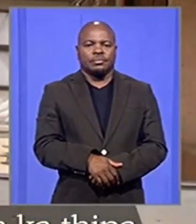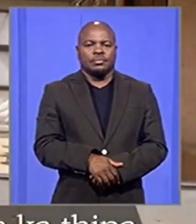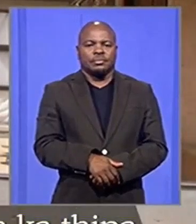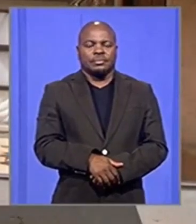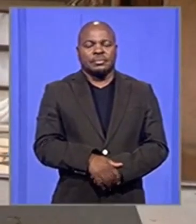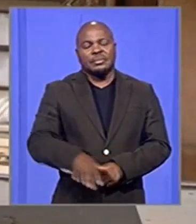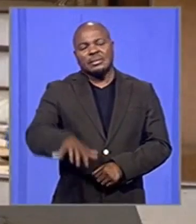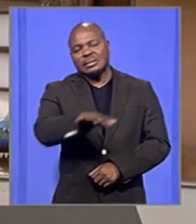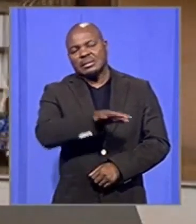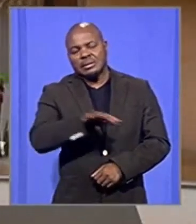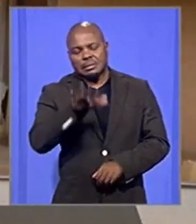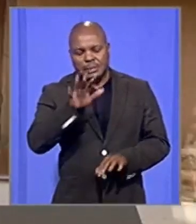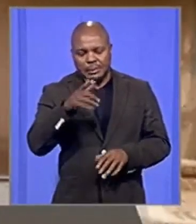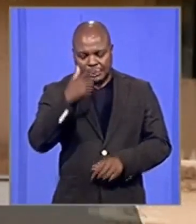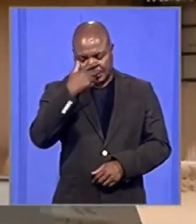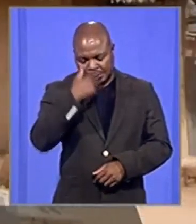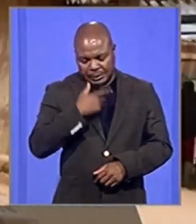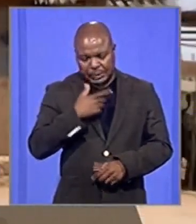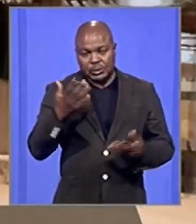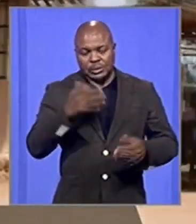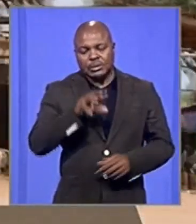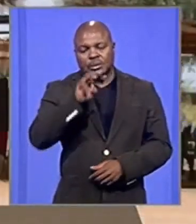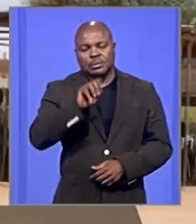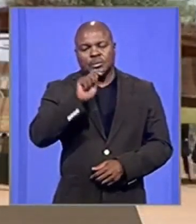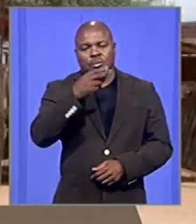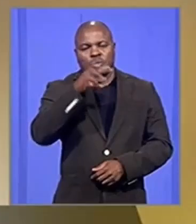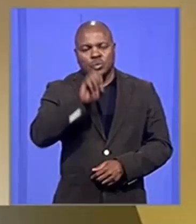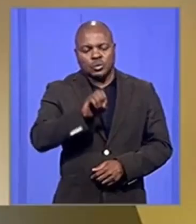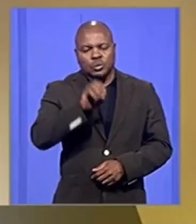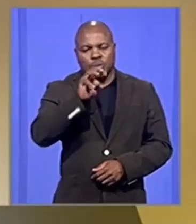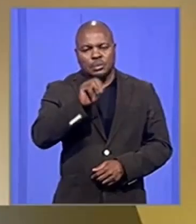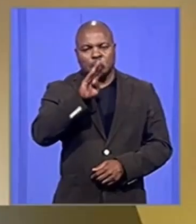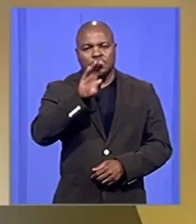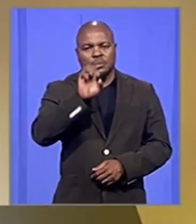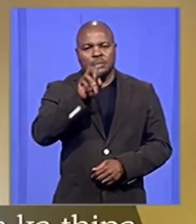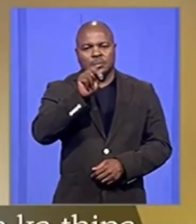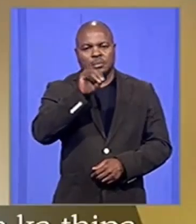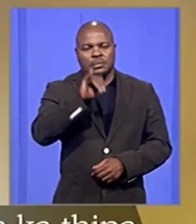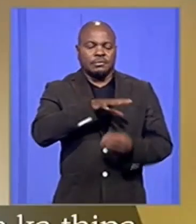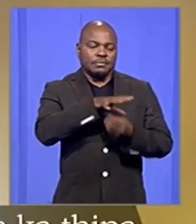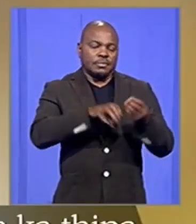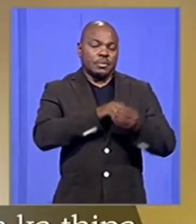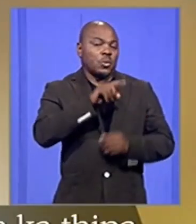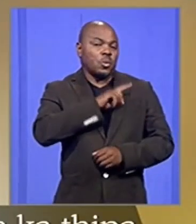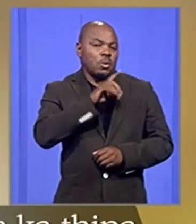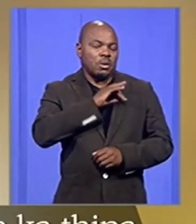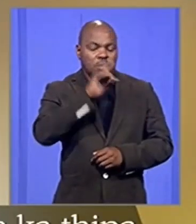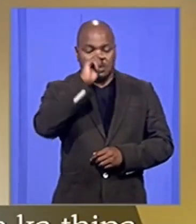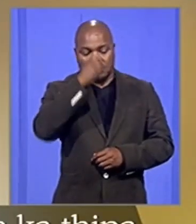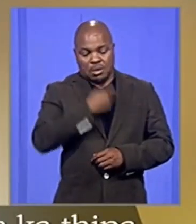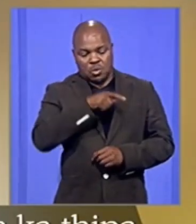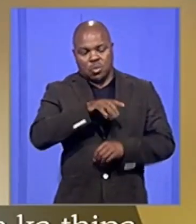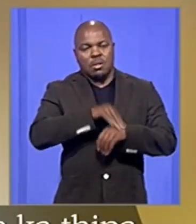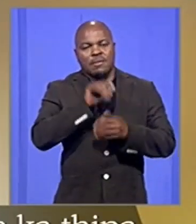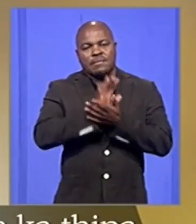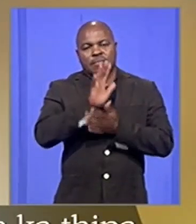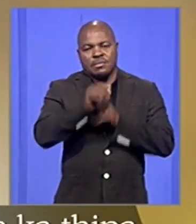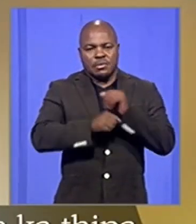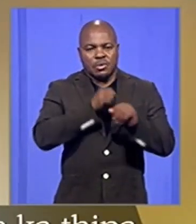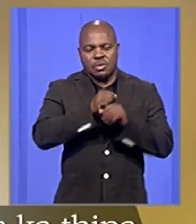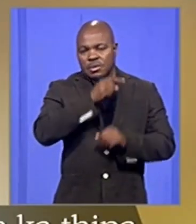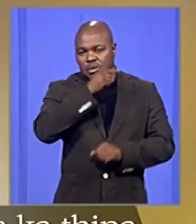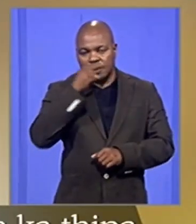Moya go foka wa manyami ka lapeng la ga Mthombeni. Se ka morago ga gore morwa wa bona wa mengwaga e 15